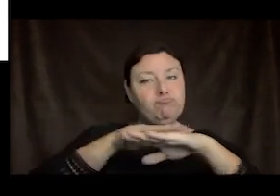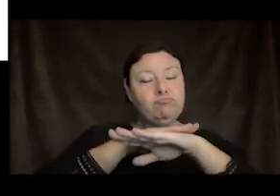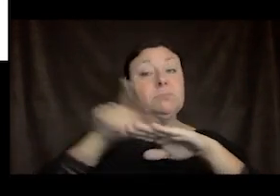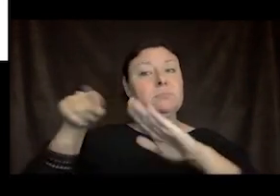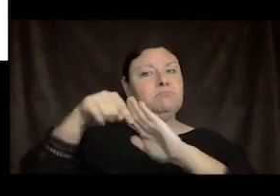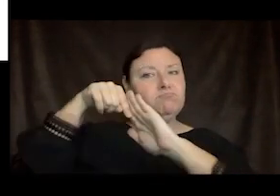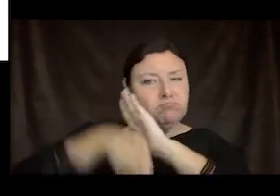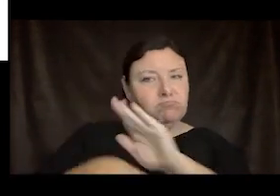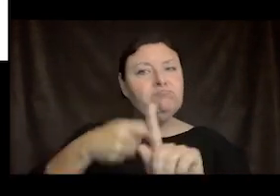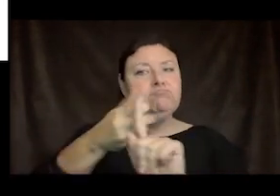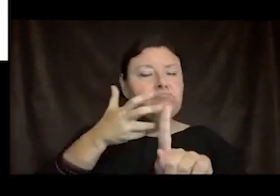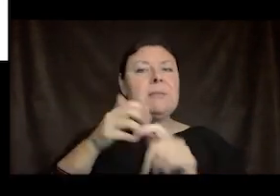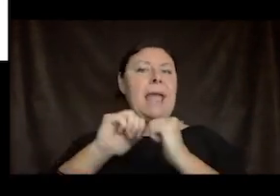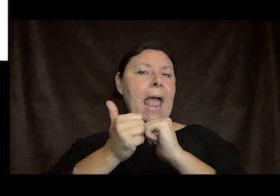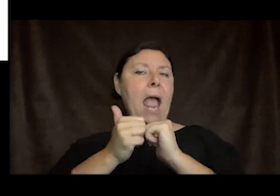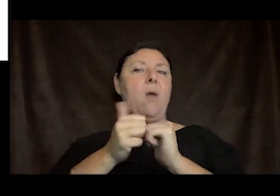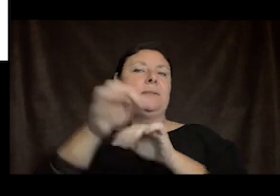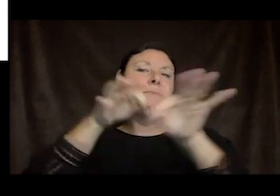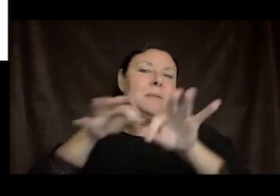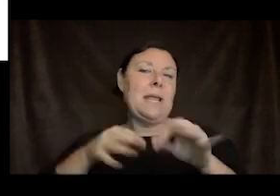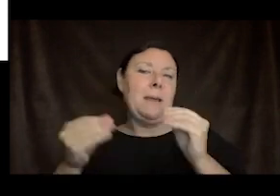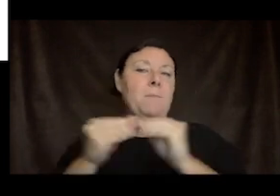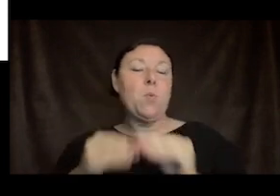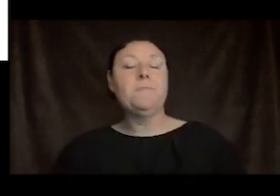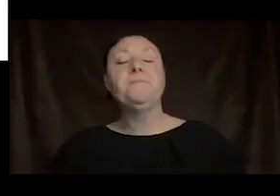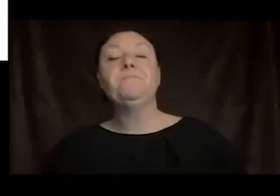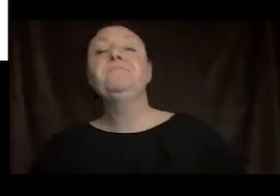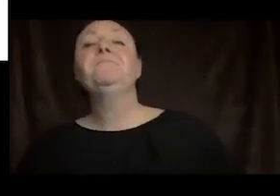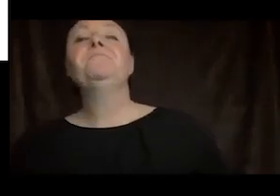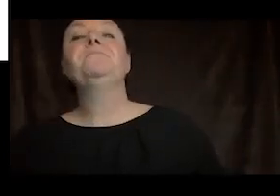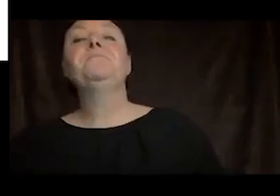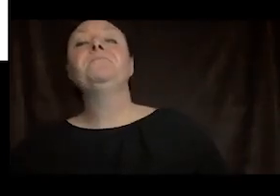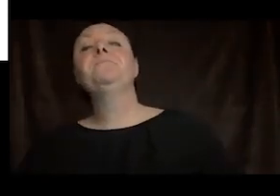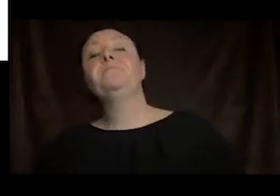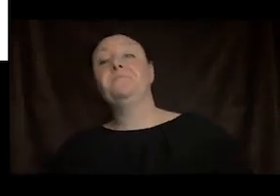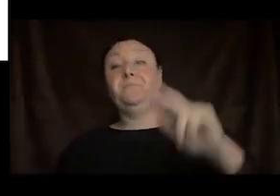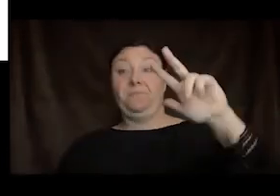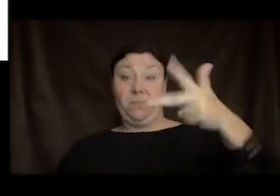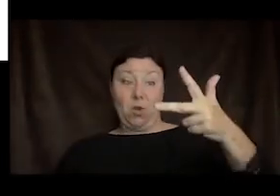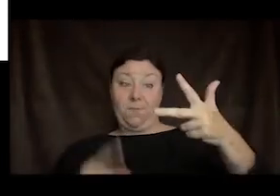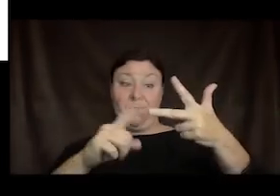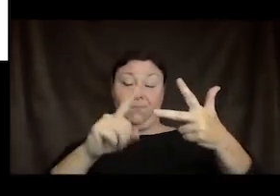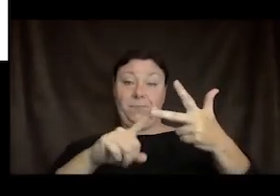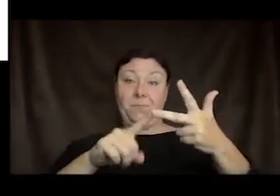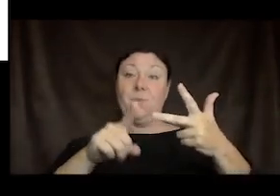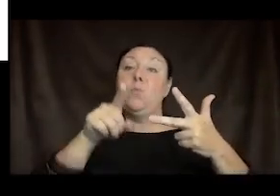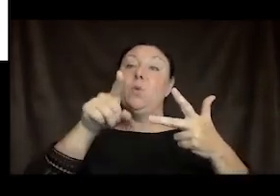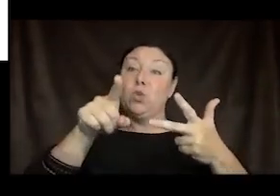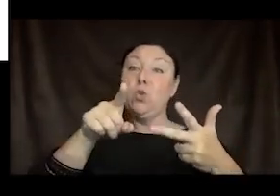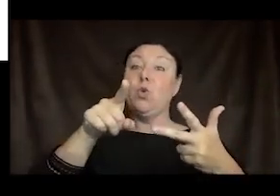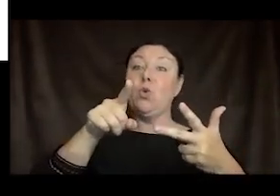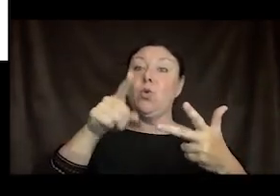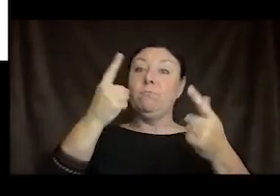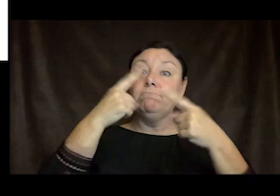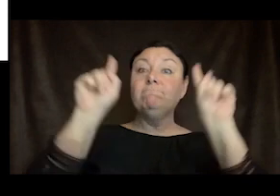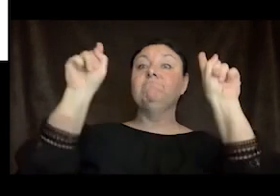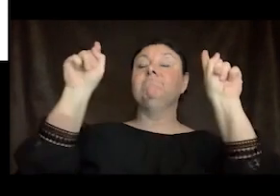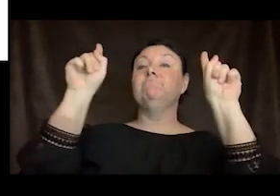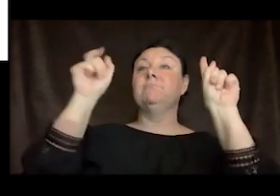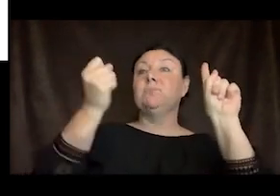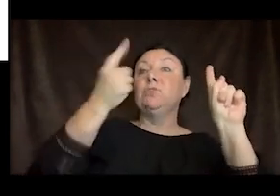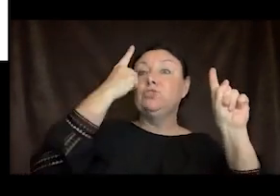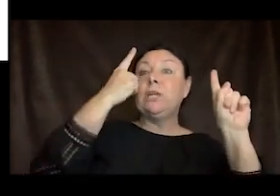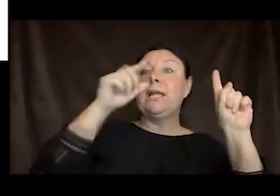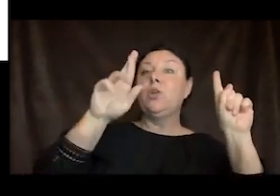lives. The next step to think about is that when you're achieving racial literacy, it enables people to understand